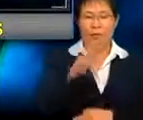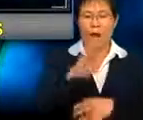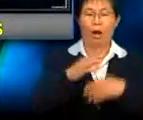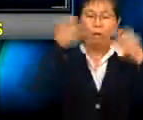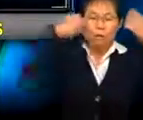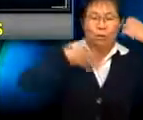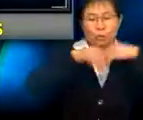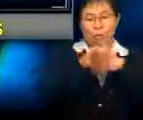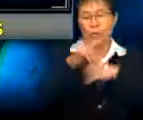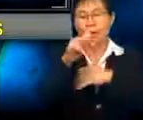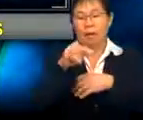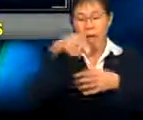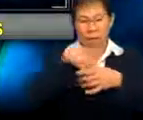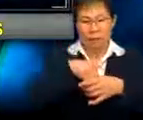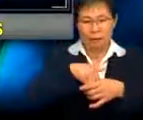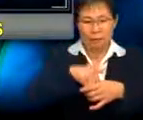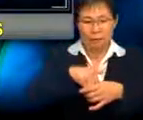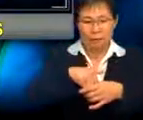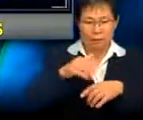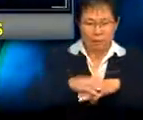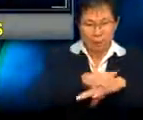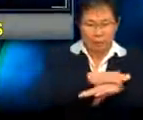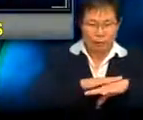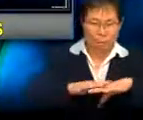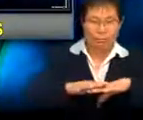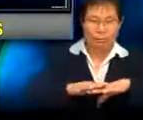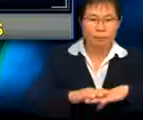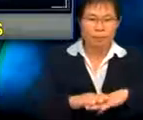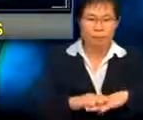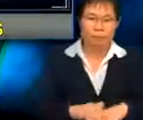There are sweat glands in the dermis.